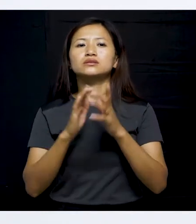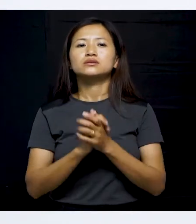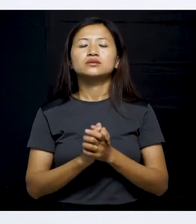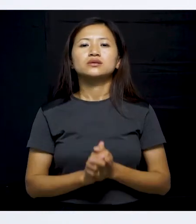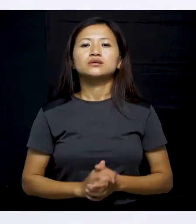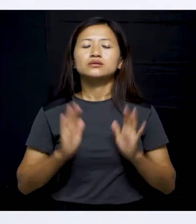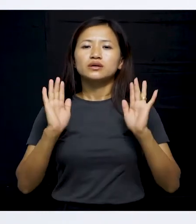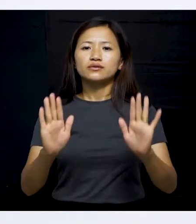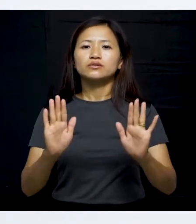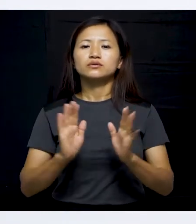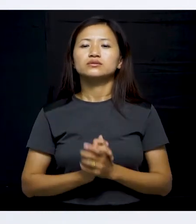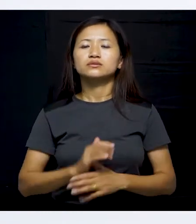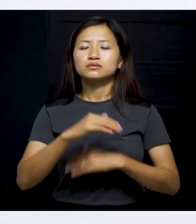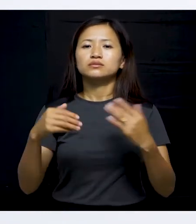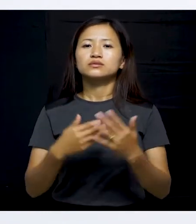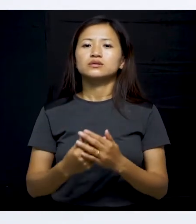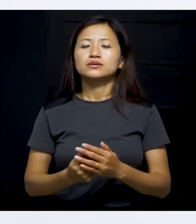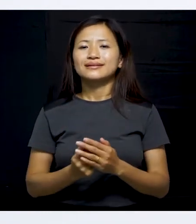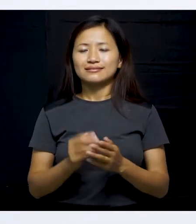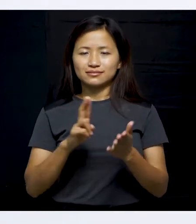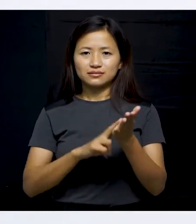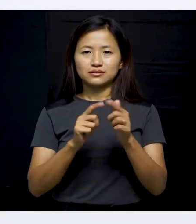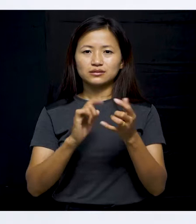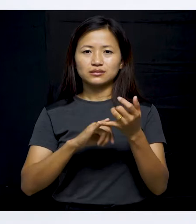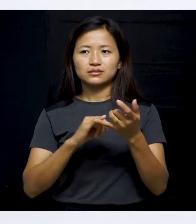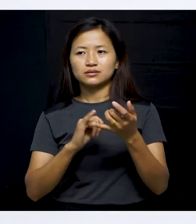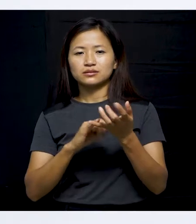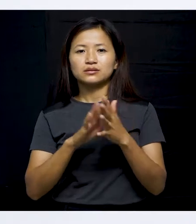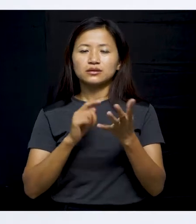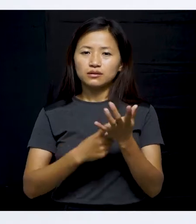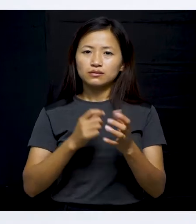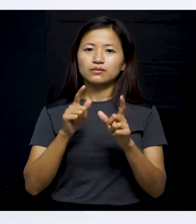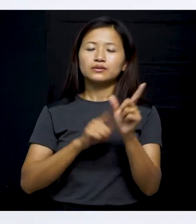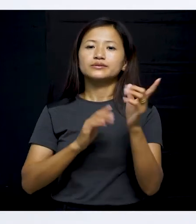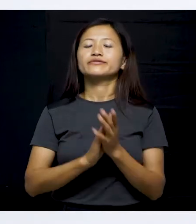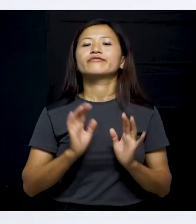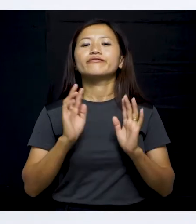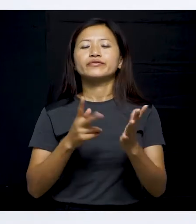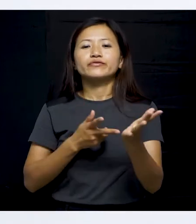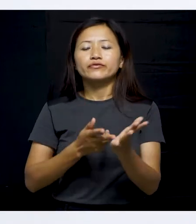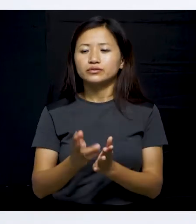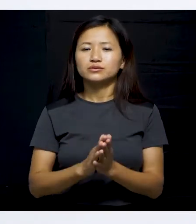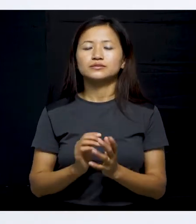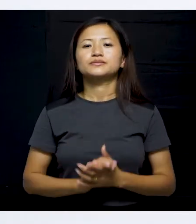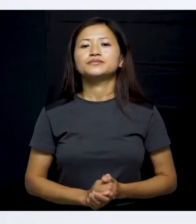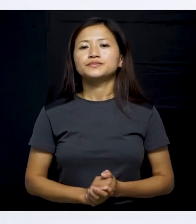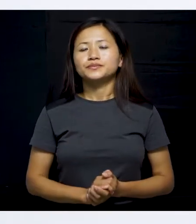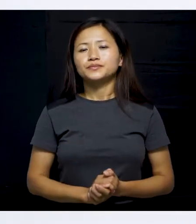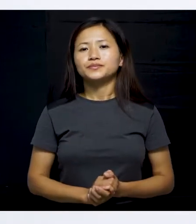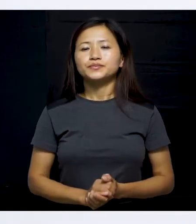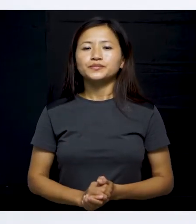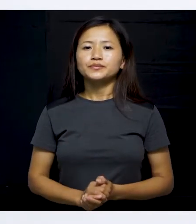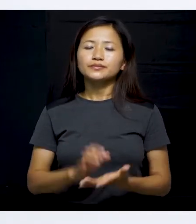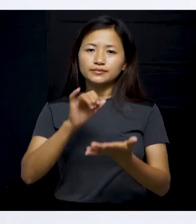they do all the necessary communications whichever is required by the village at that moment. Okay,